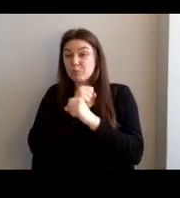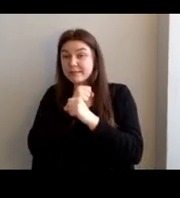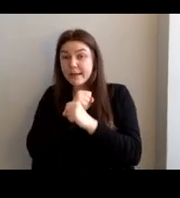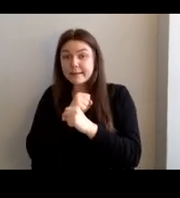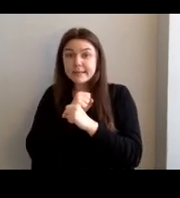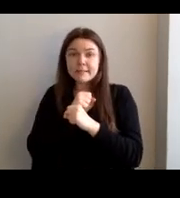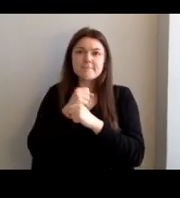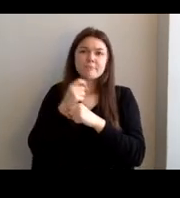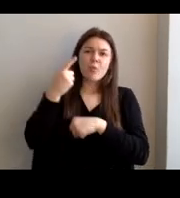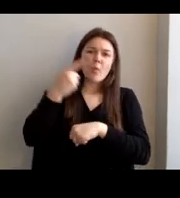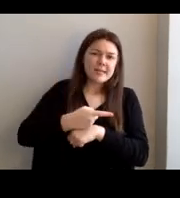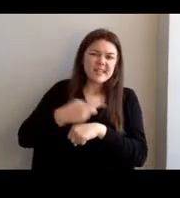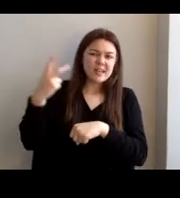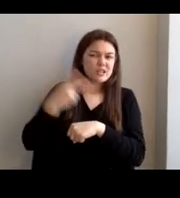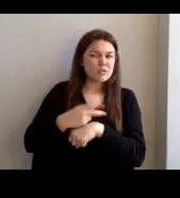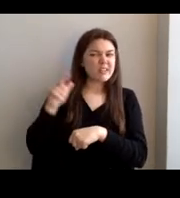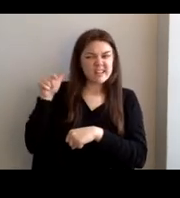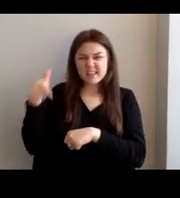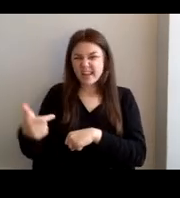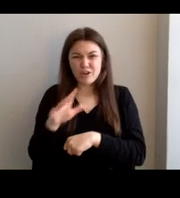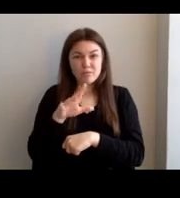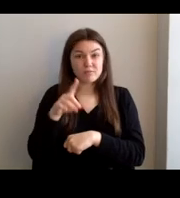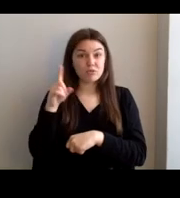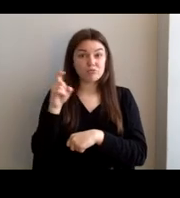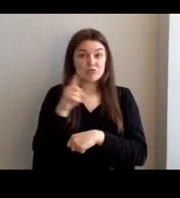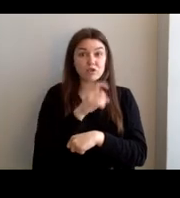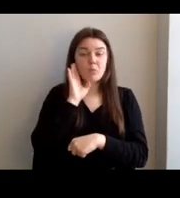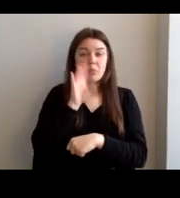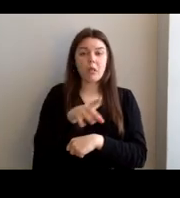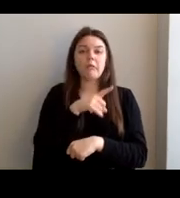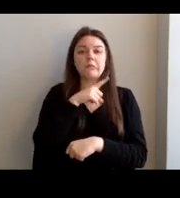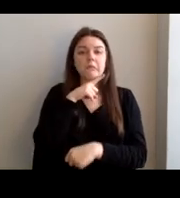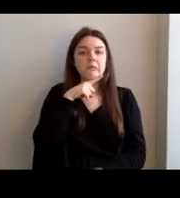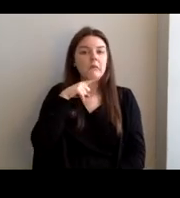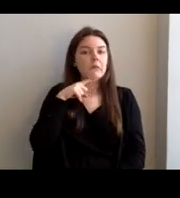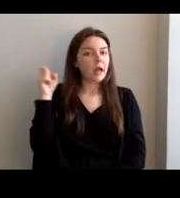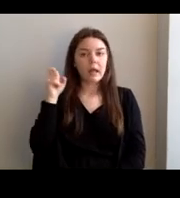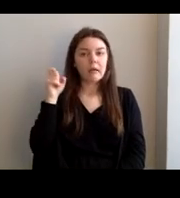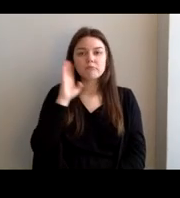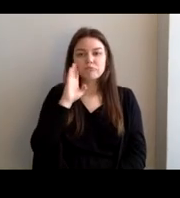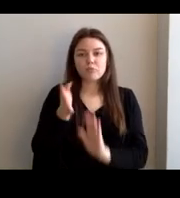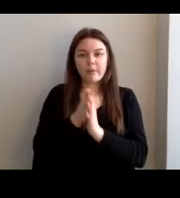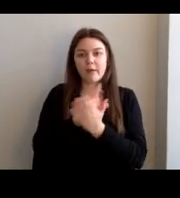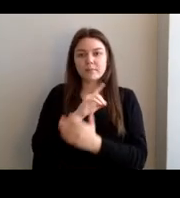or two, your shrimp are going to dry out and we're going to have what we call dehydration.